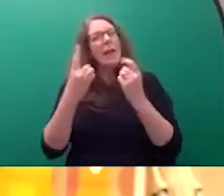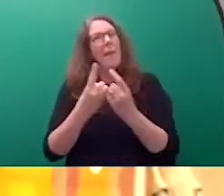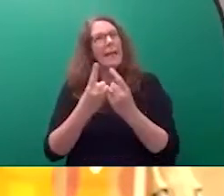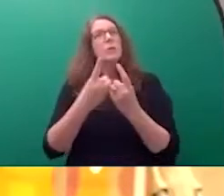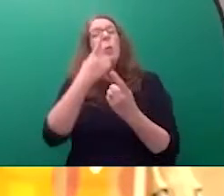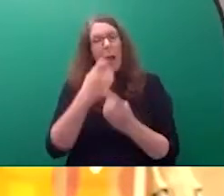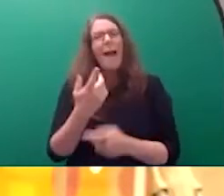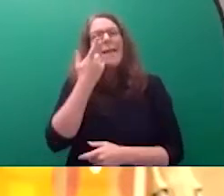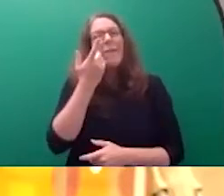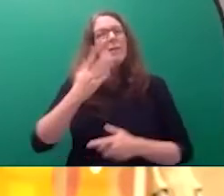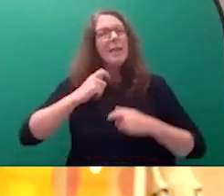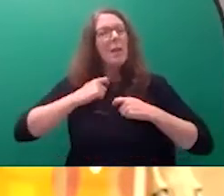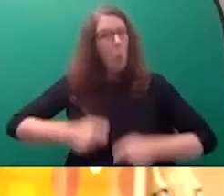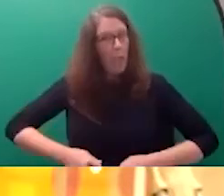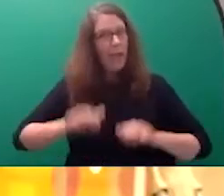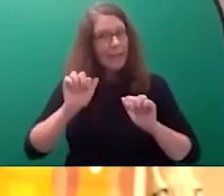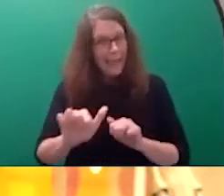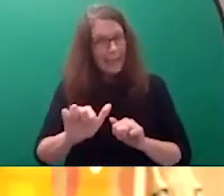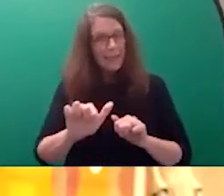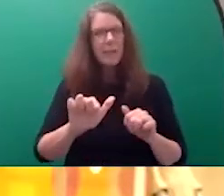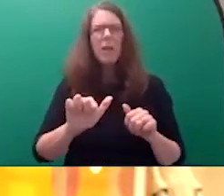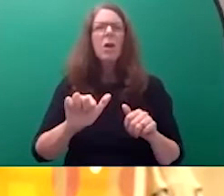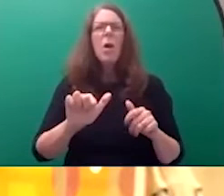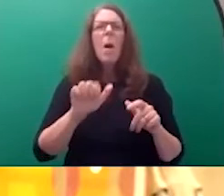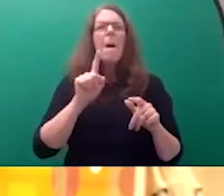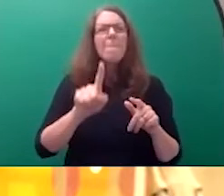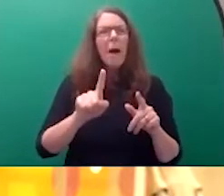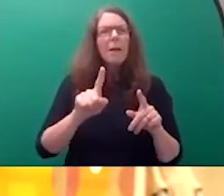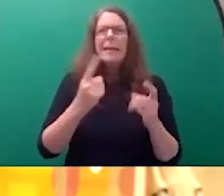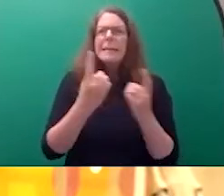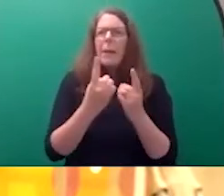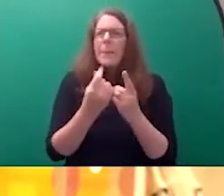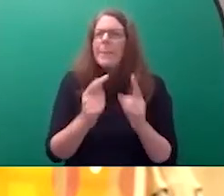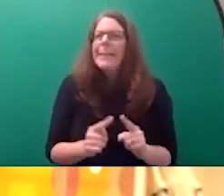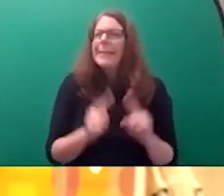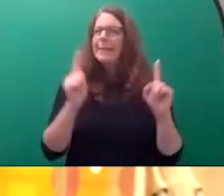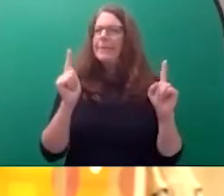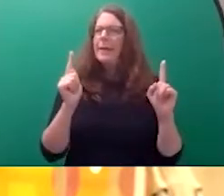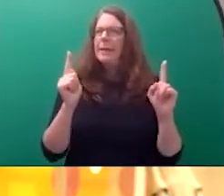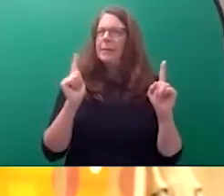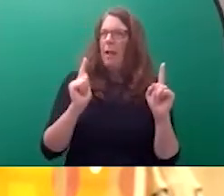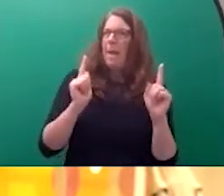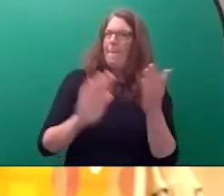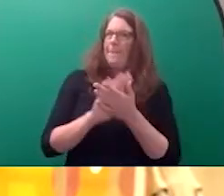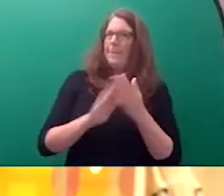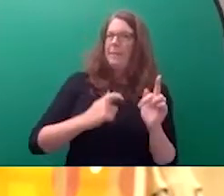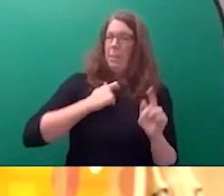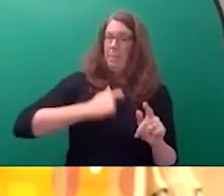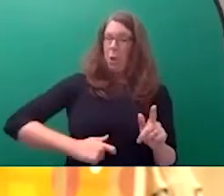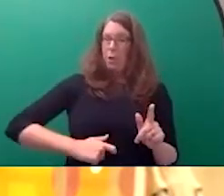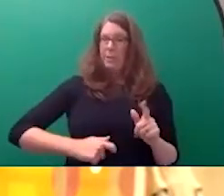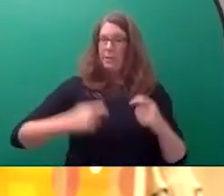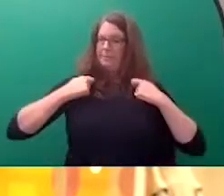good, but, you know, are a little bit out of the ordinary. But they work, you know, and women,